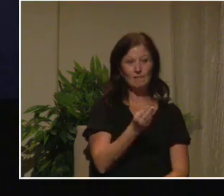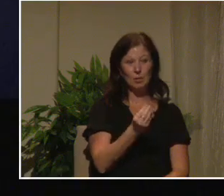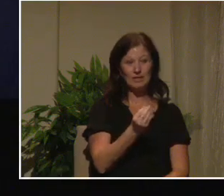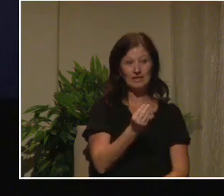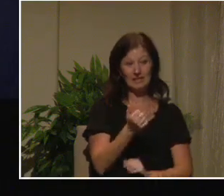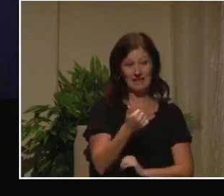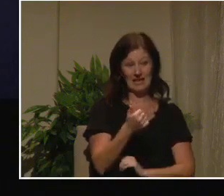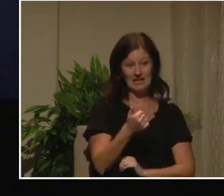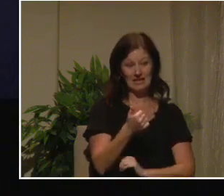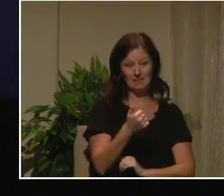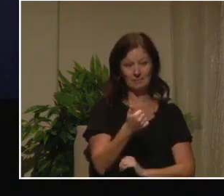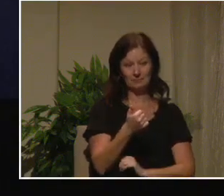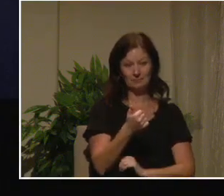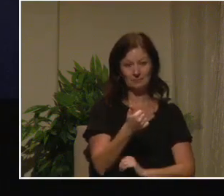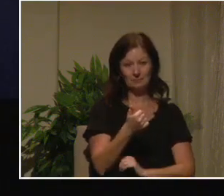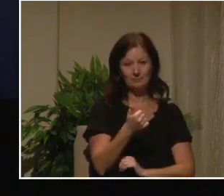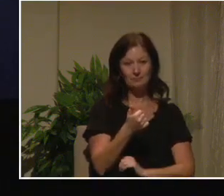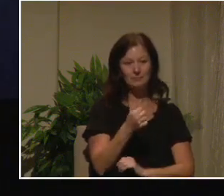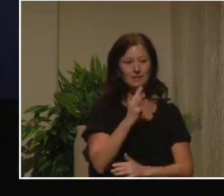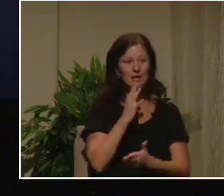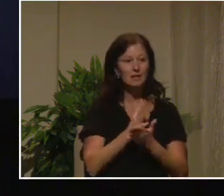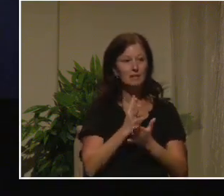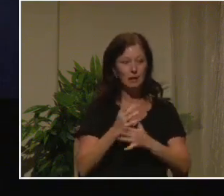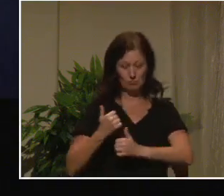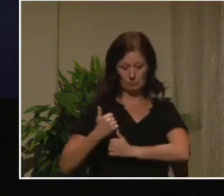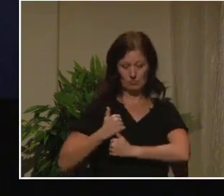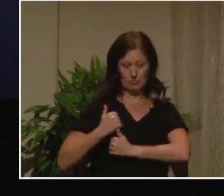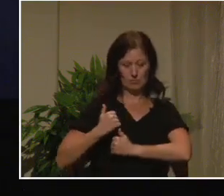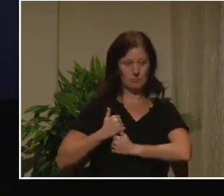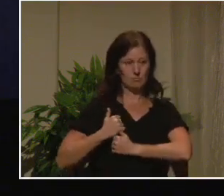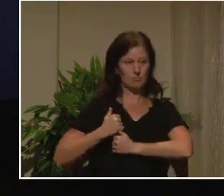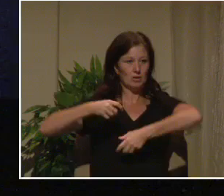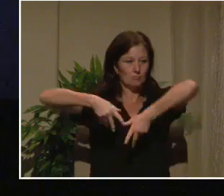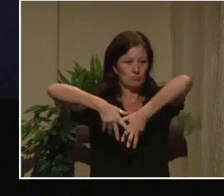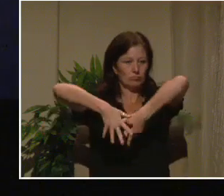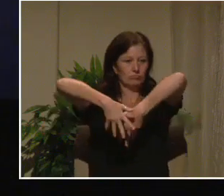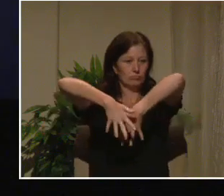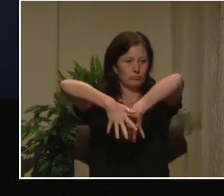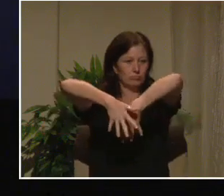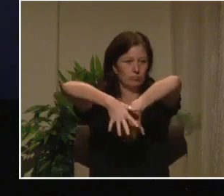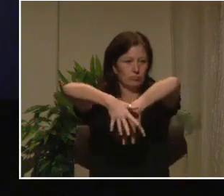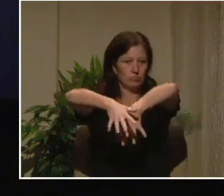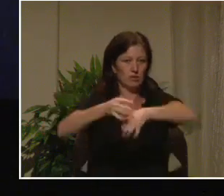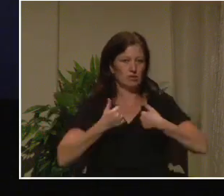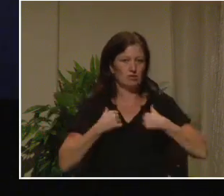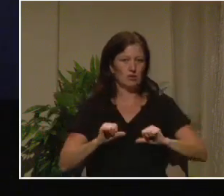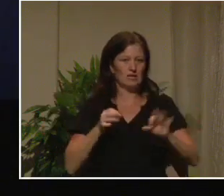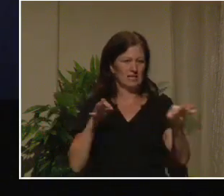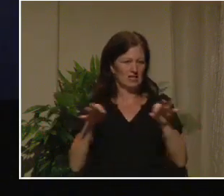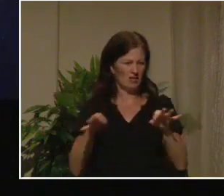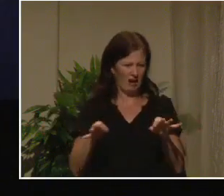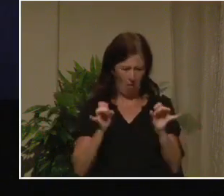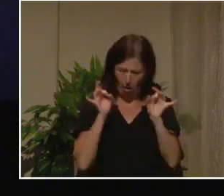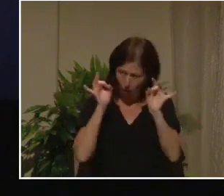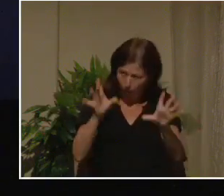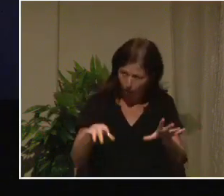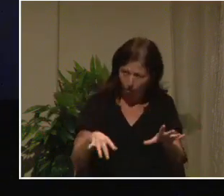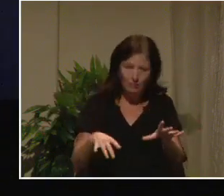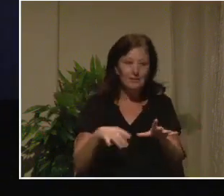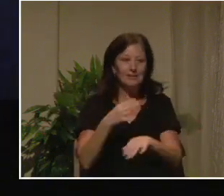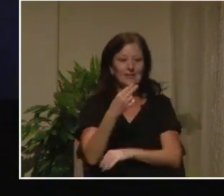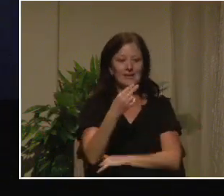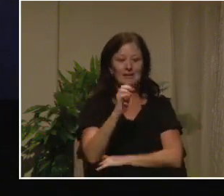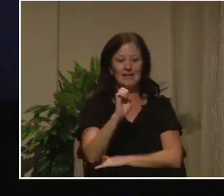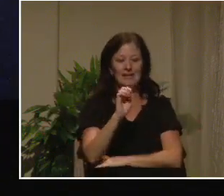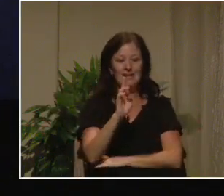this retreating army falling into these tar pits, and he's trying to describe how awful they are. And he, in Hebrew, it